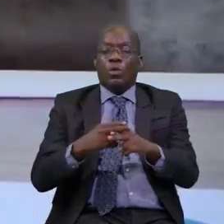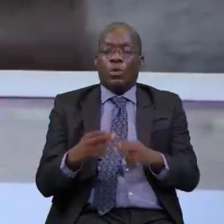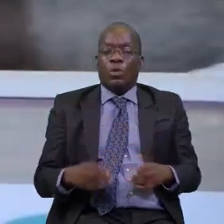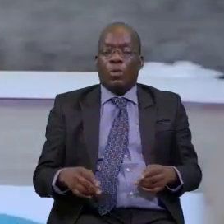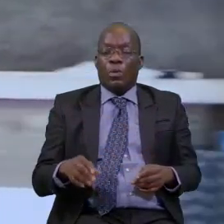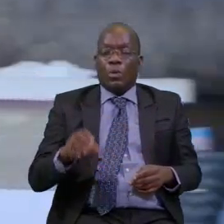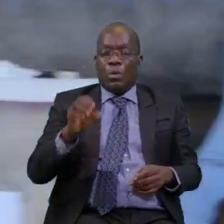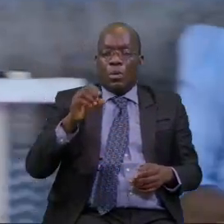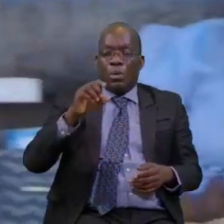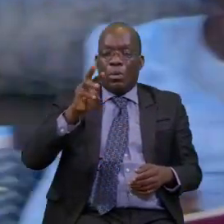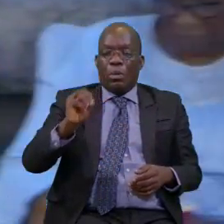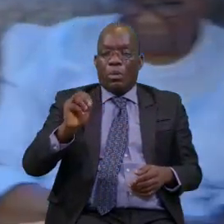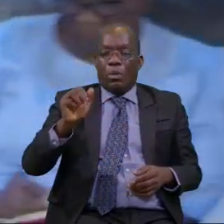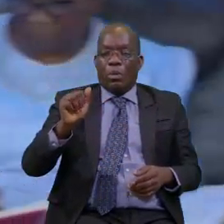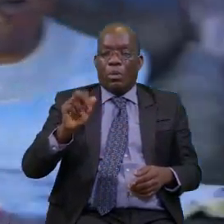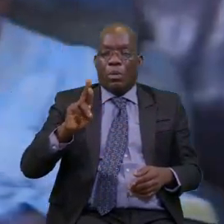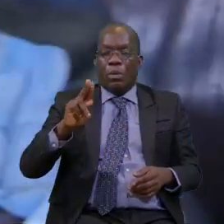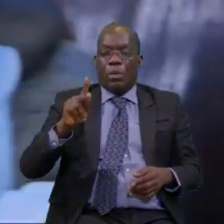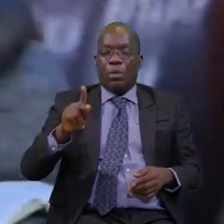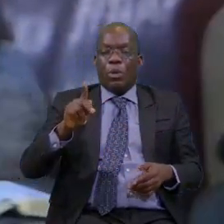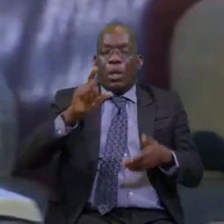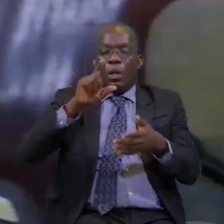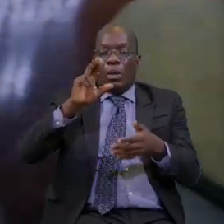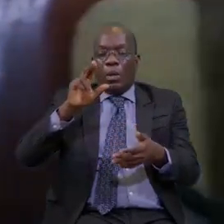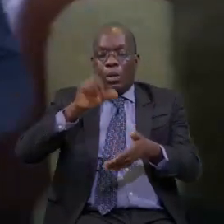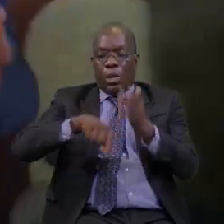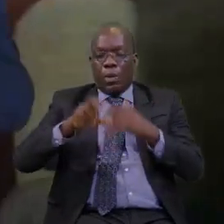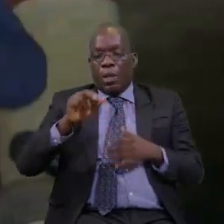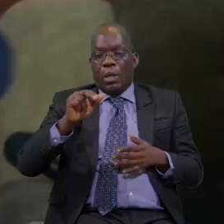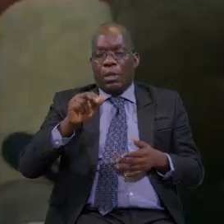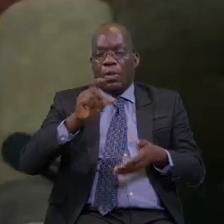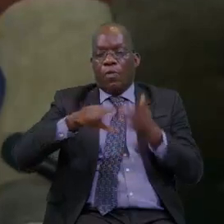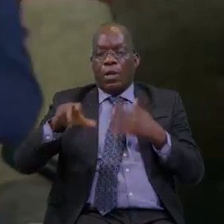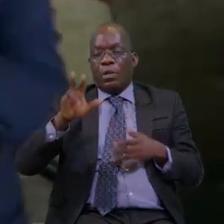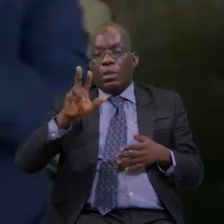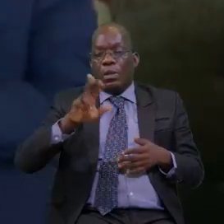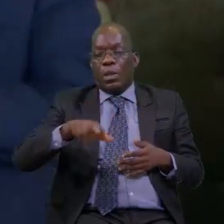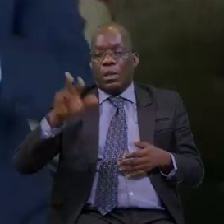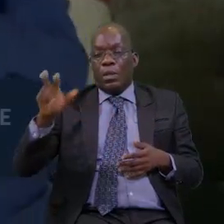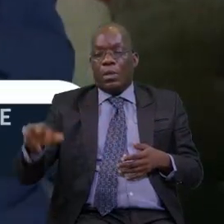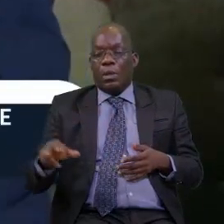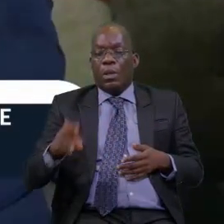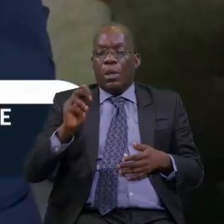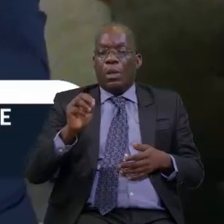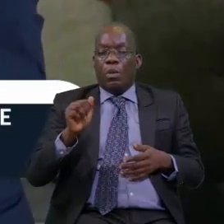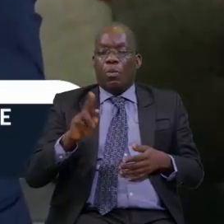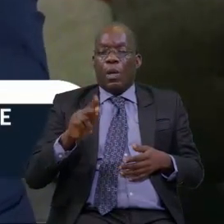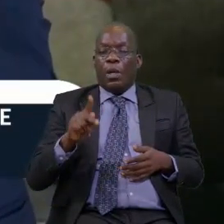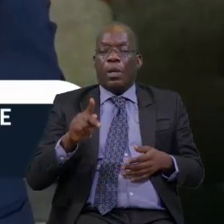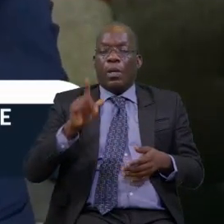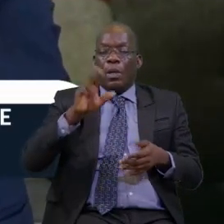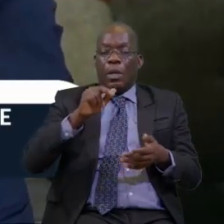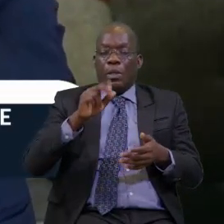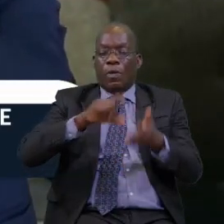I'm reading from verse 33. Mark chapter 13, looking at verse 33. Take ye